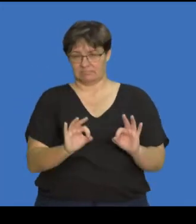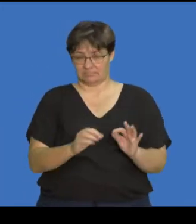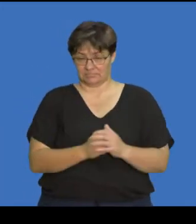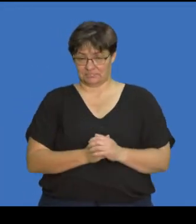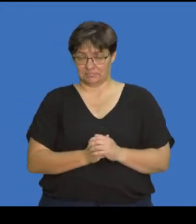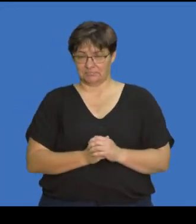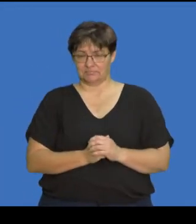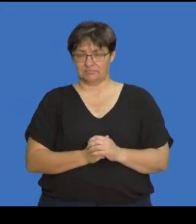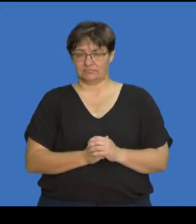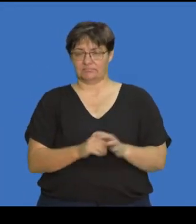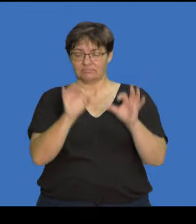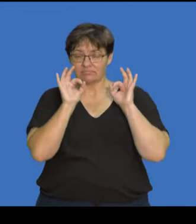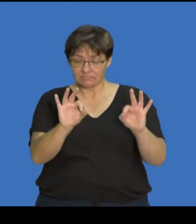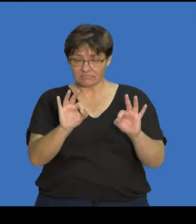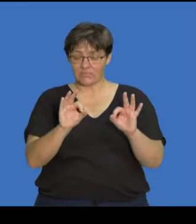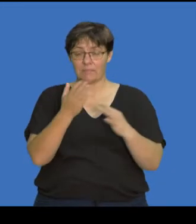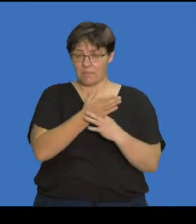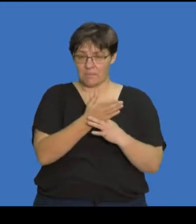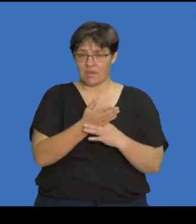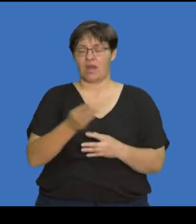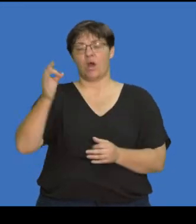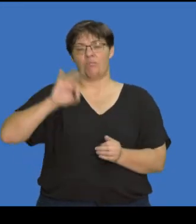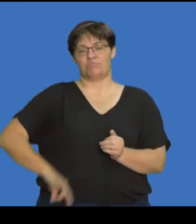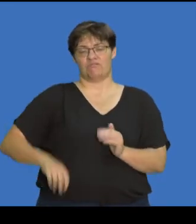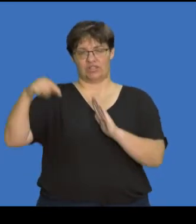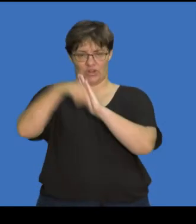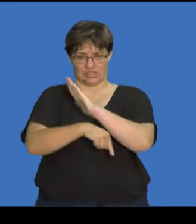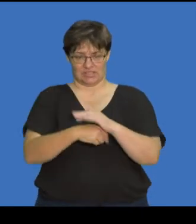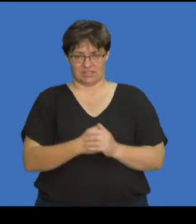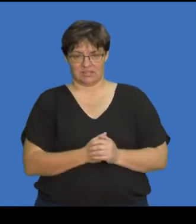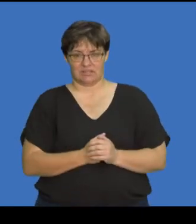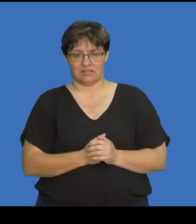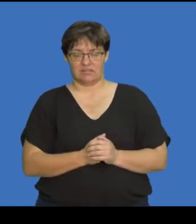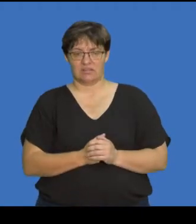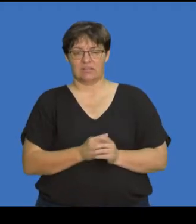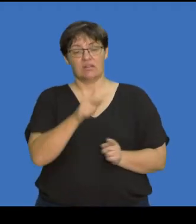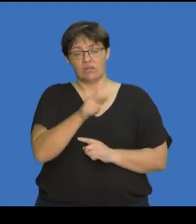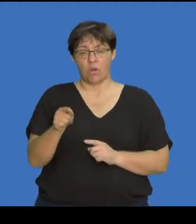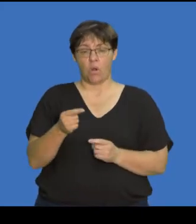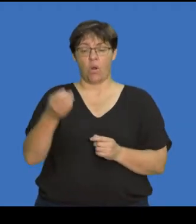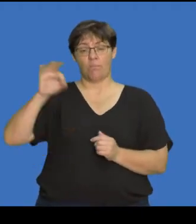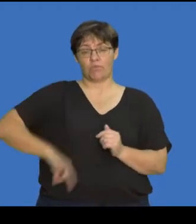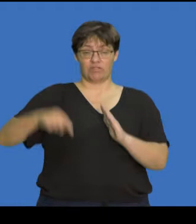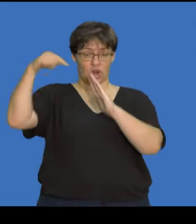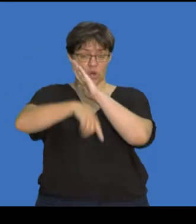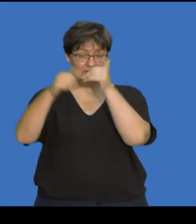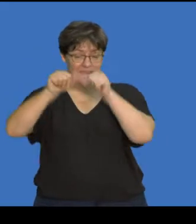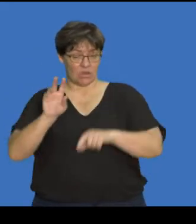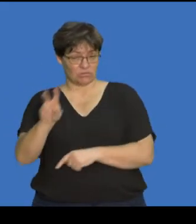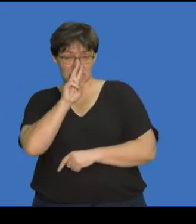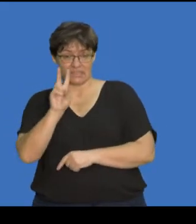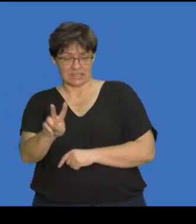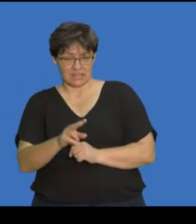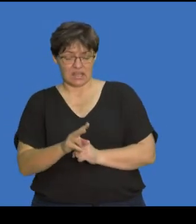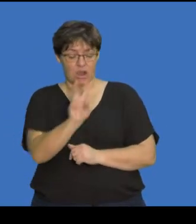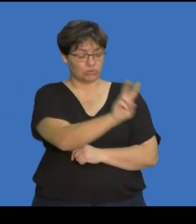the correct entry is actually profit and loss. And then in your profit and loss account, as you can see, you transfer